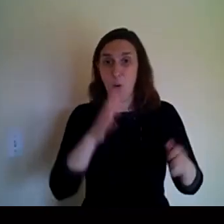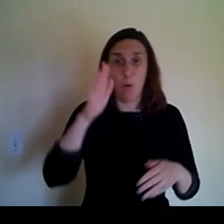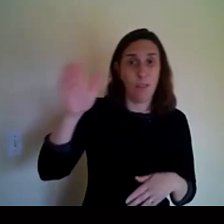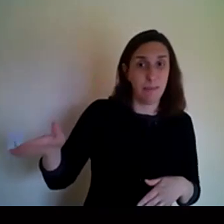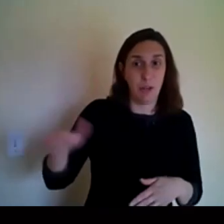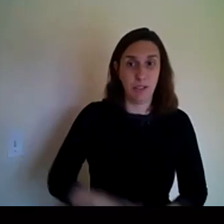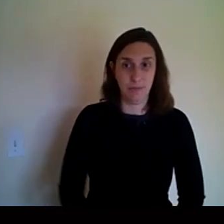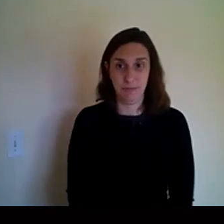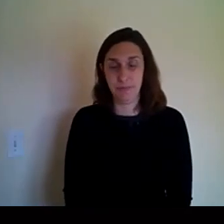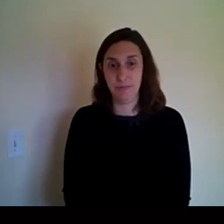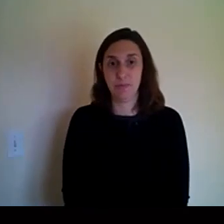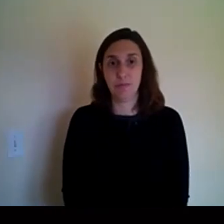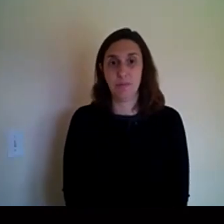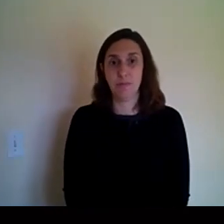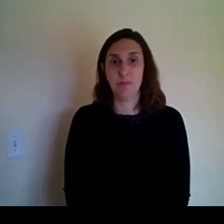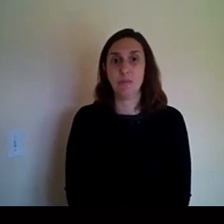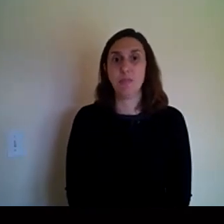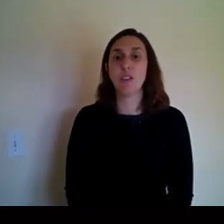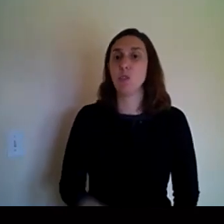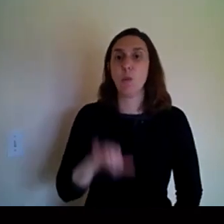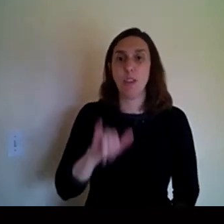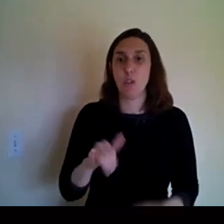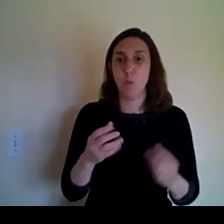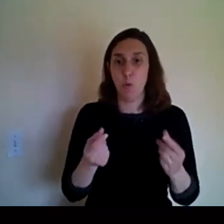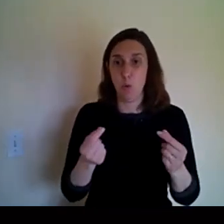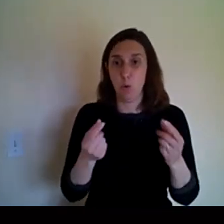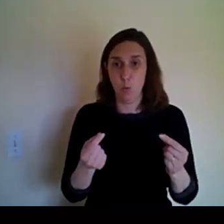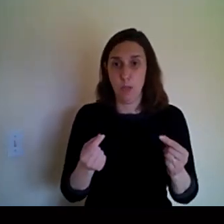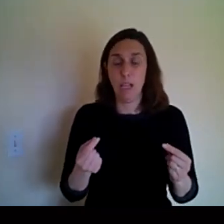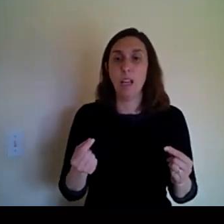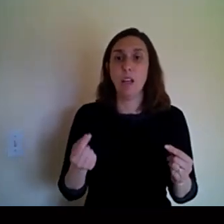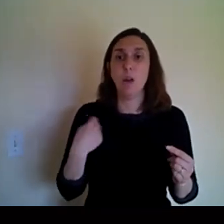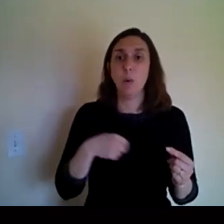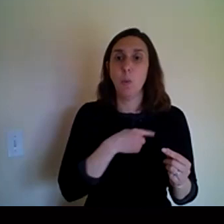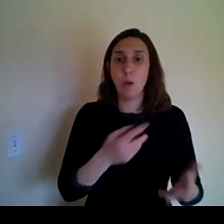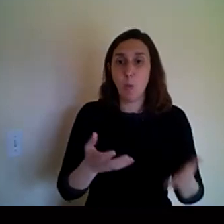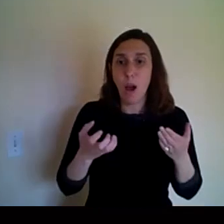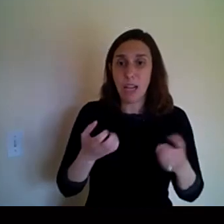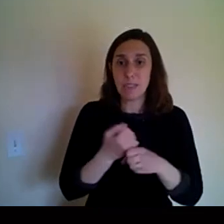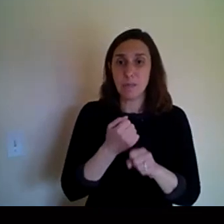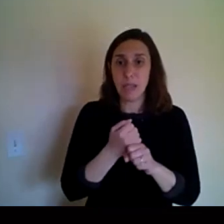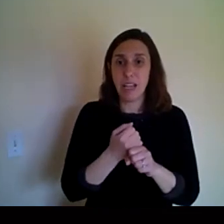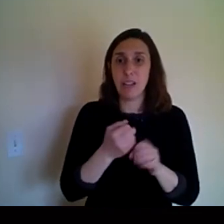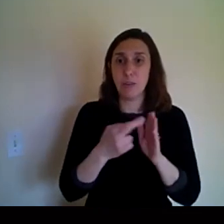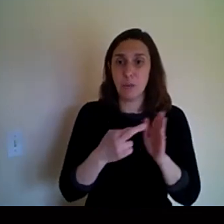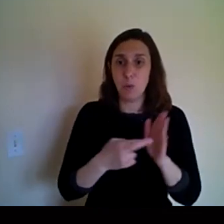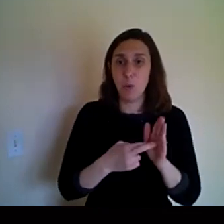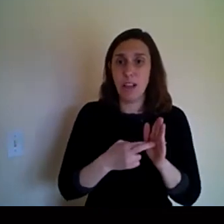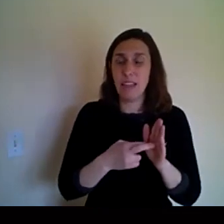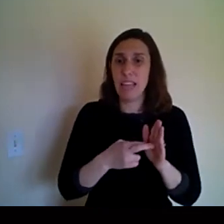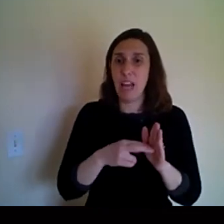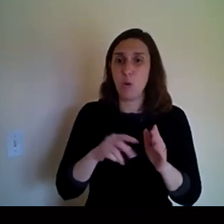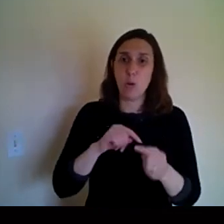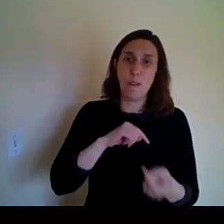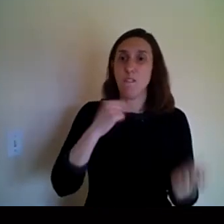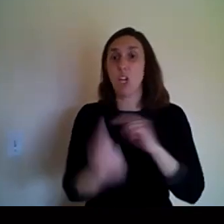So this is where we're going. We want to make the rule that reverses what we do when we